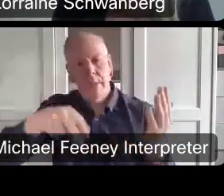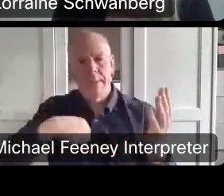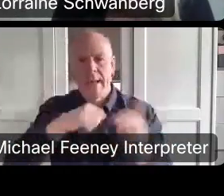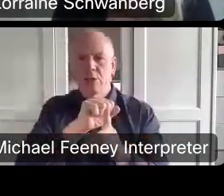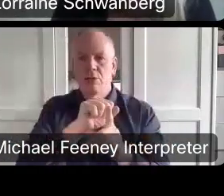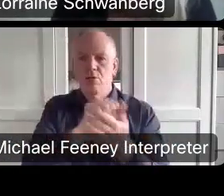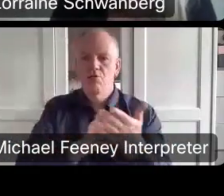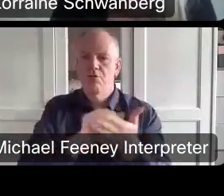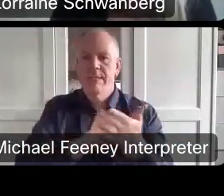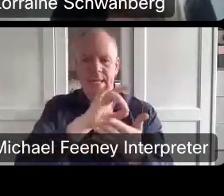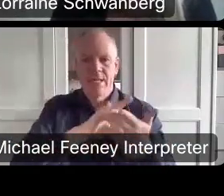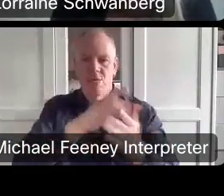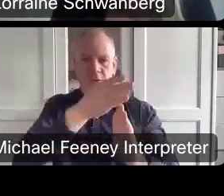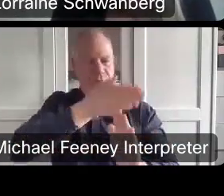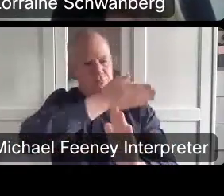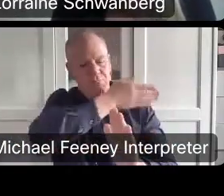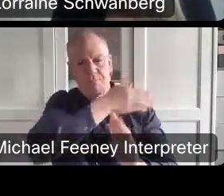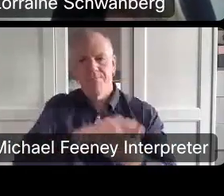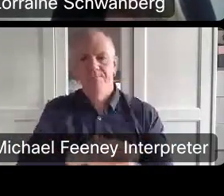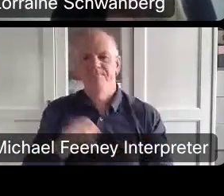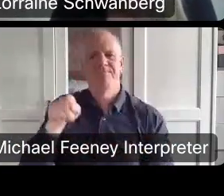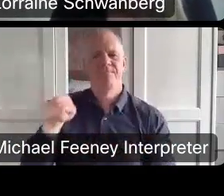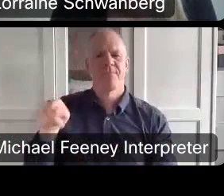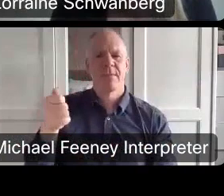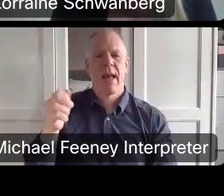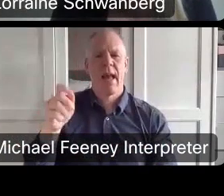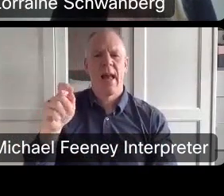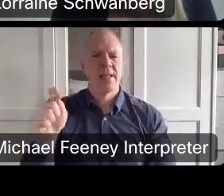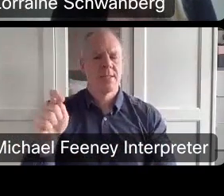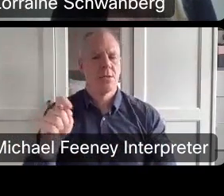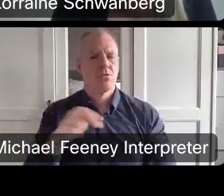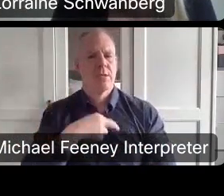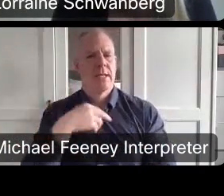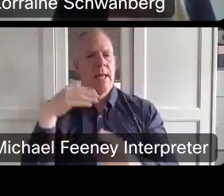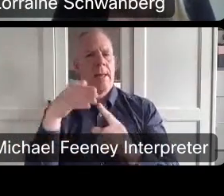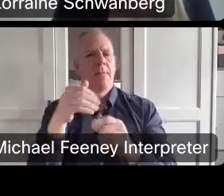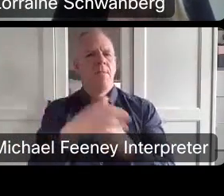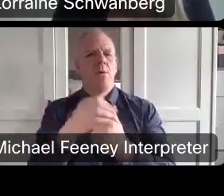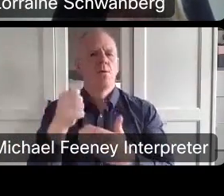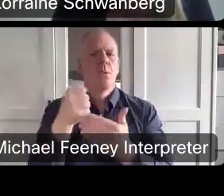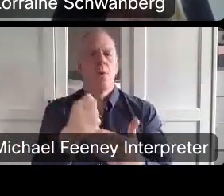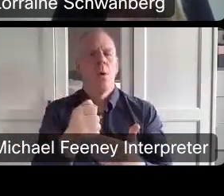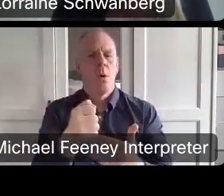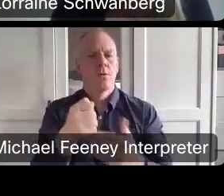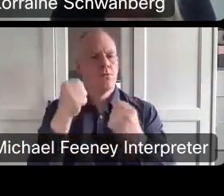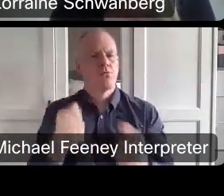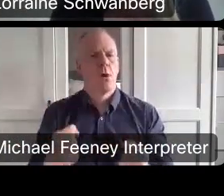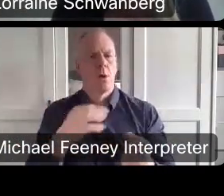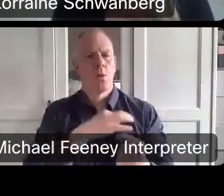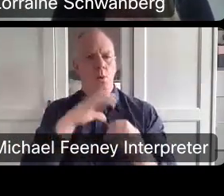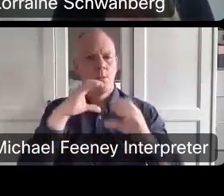history. So this act really cements the kind of supportive of the good communication around